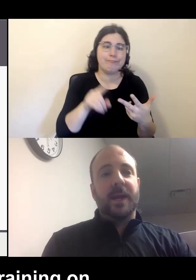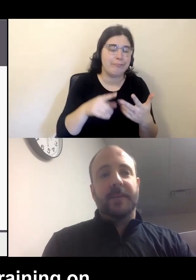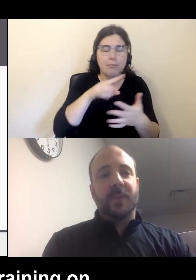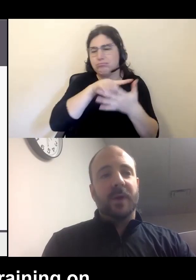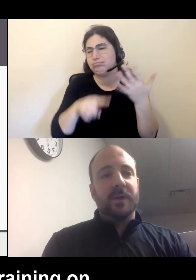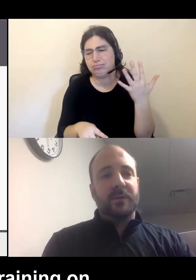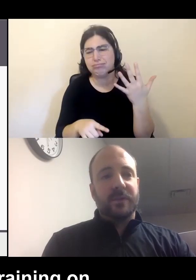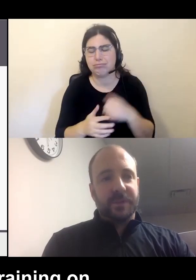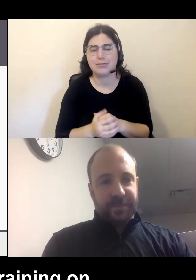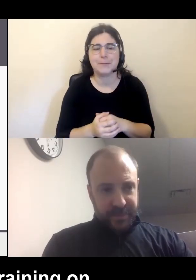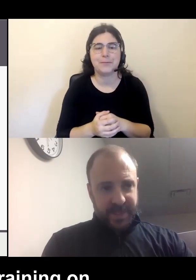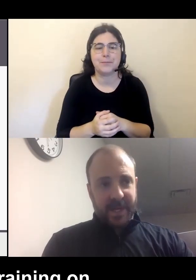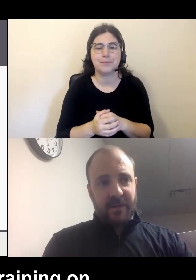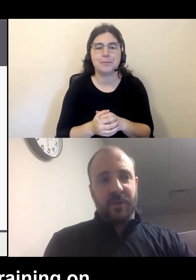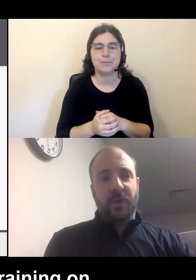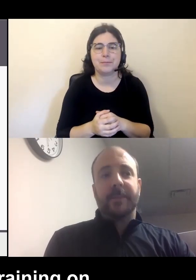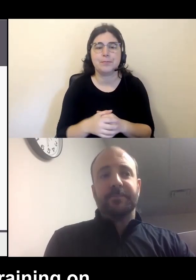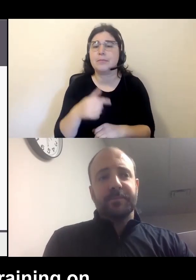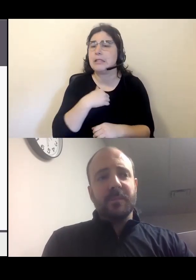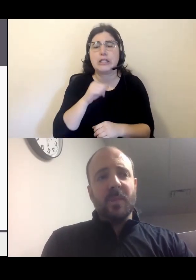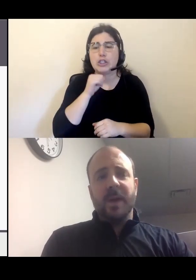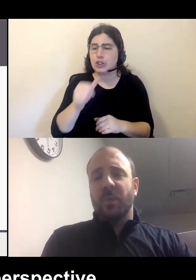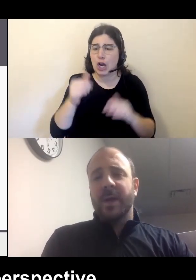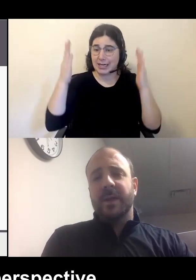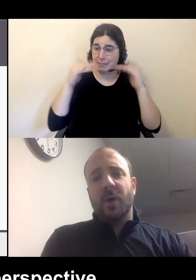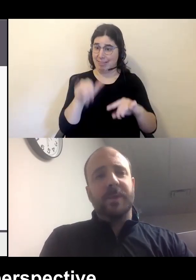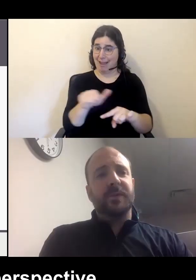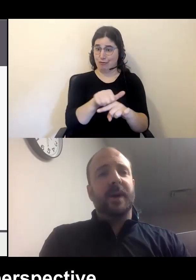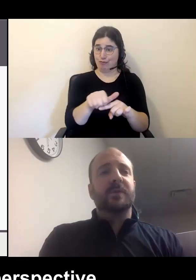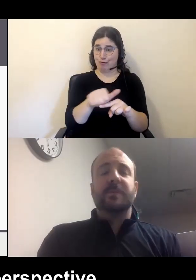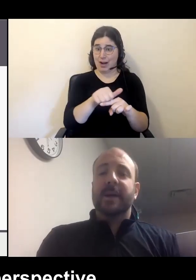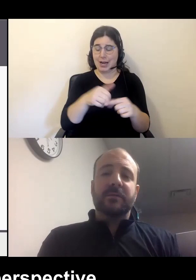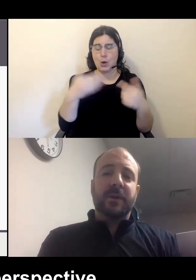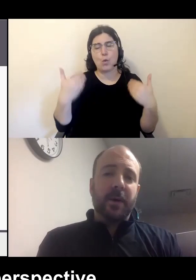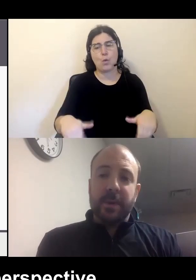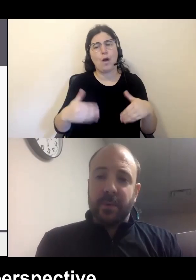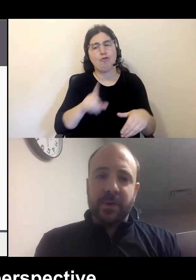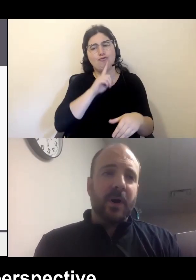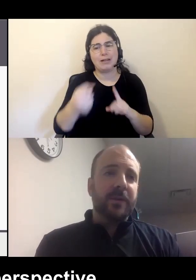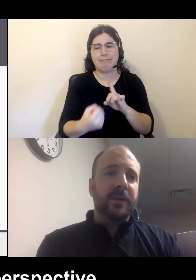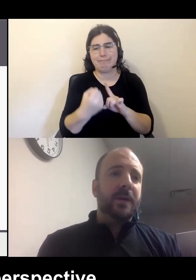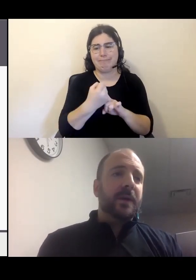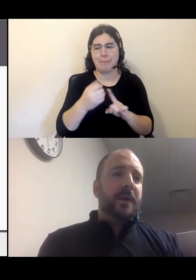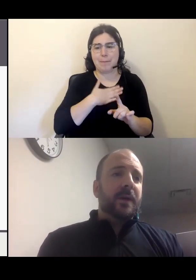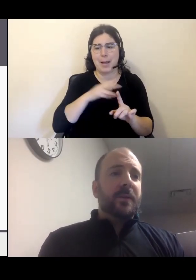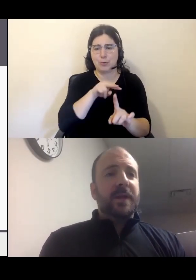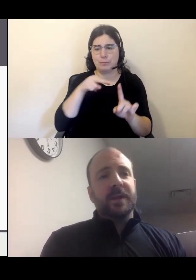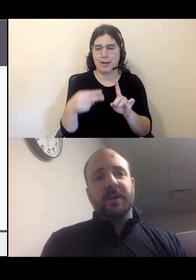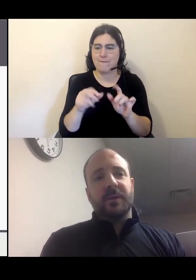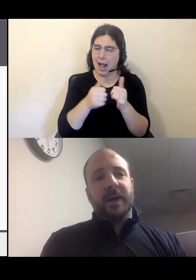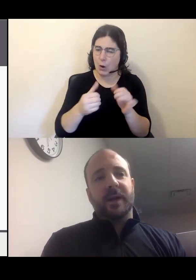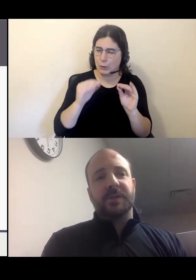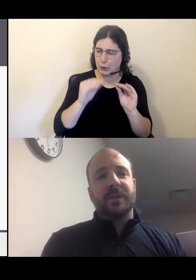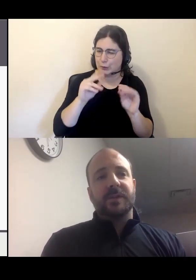the training on the universal design for learning and the way that it opened my perspective on how people are taught. You may